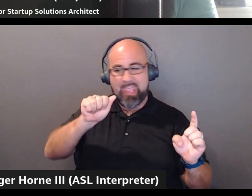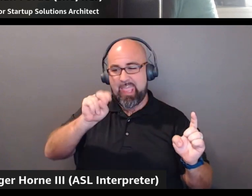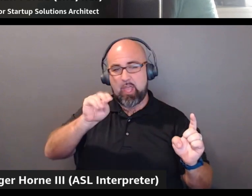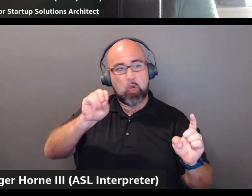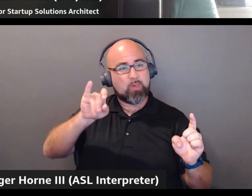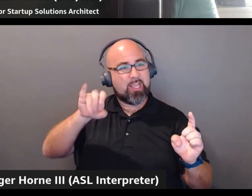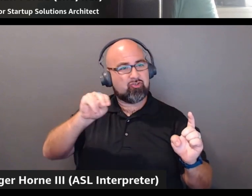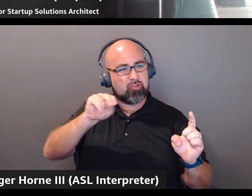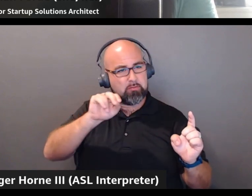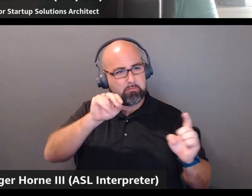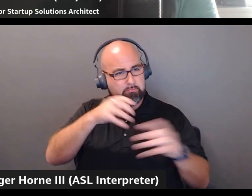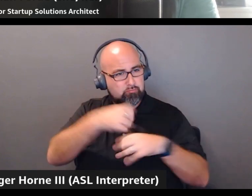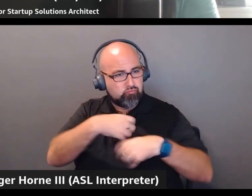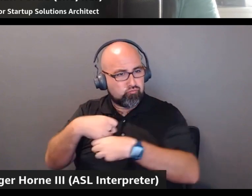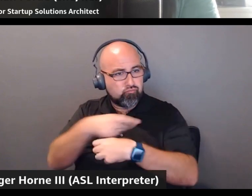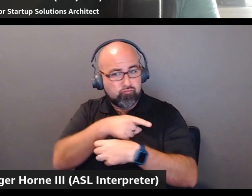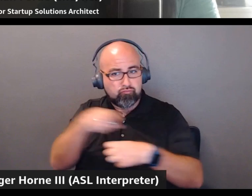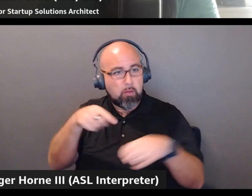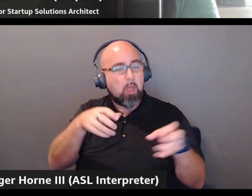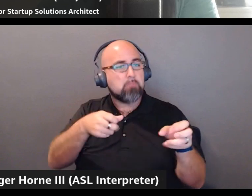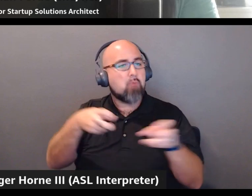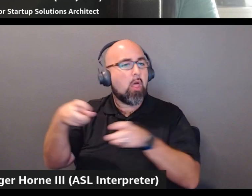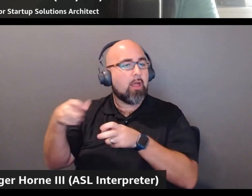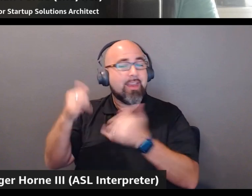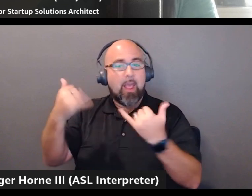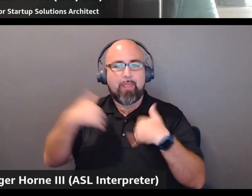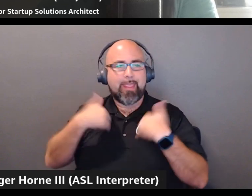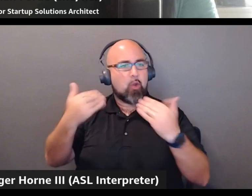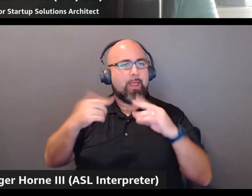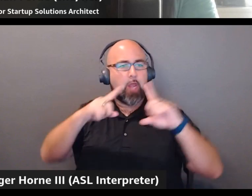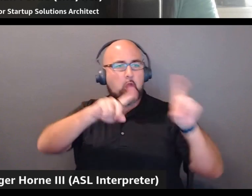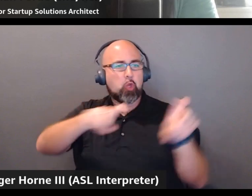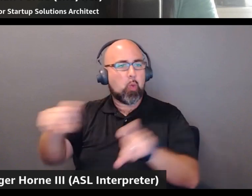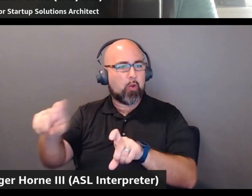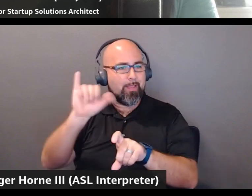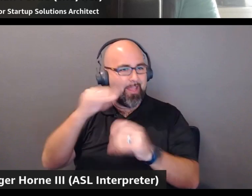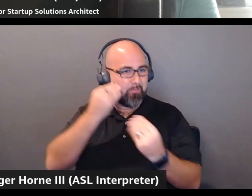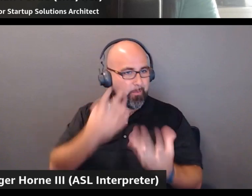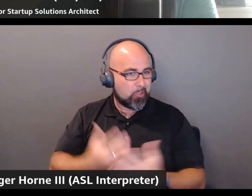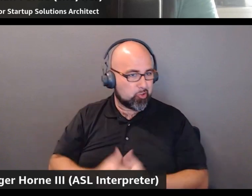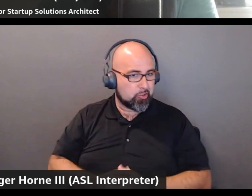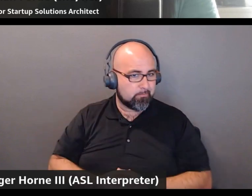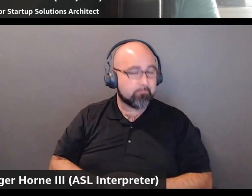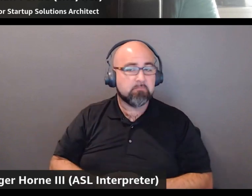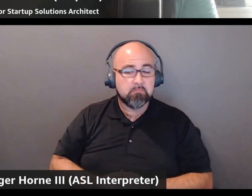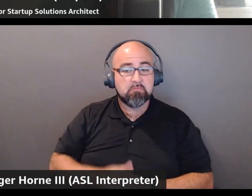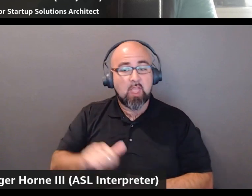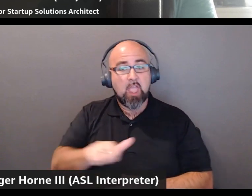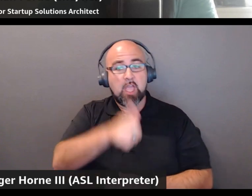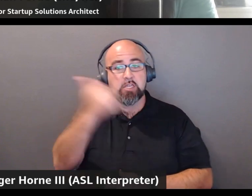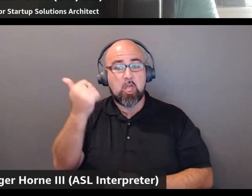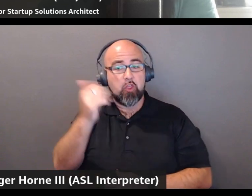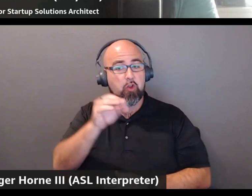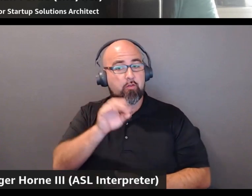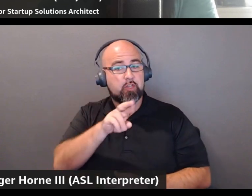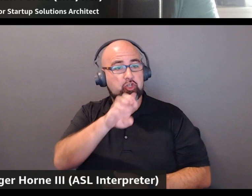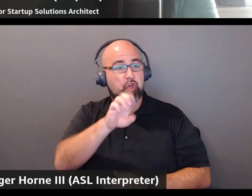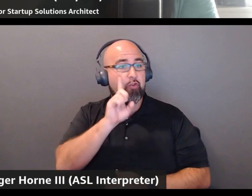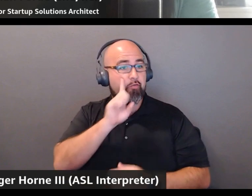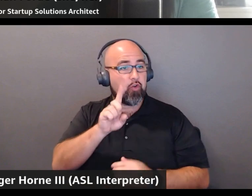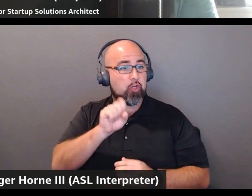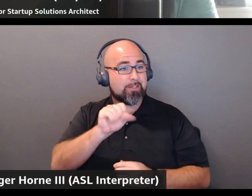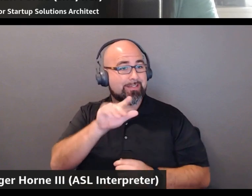a new structure, and then now they can easily query that information. And another feature for scaling up